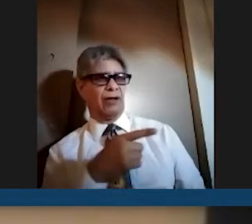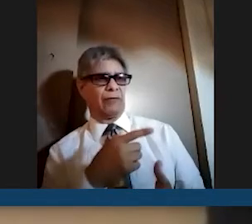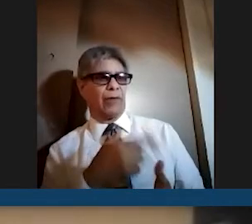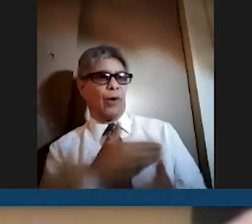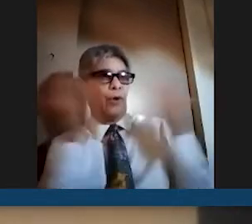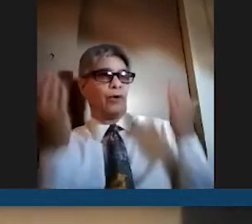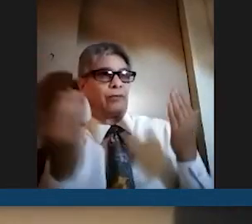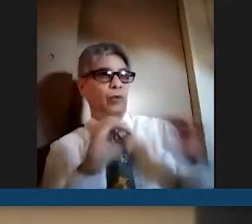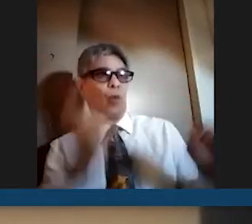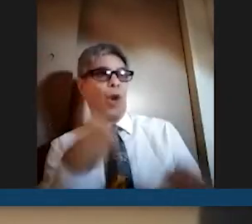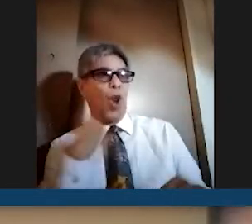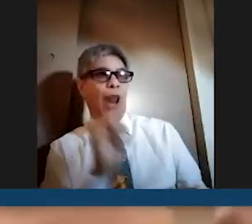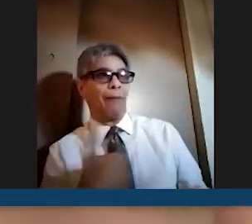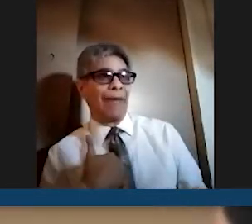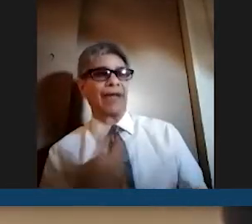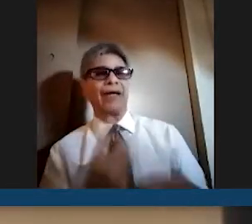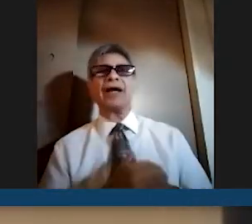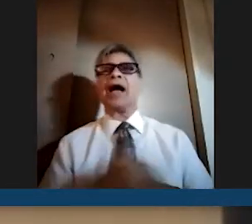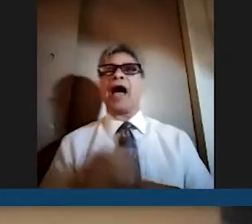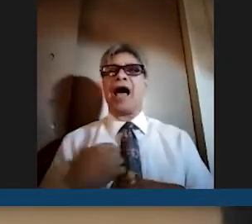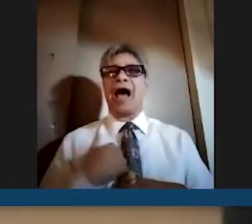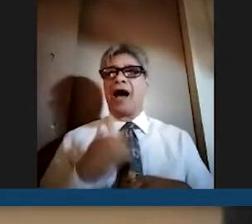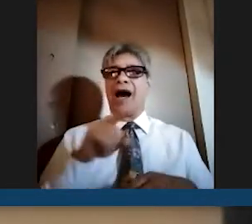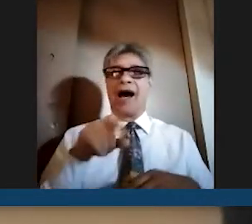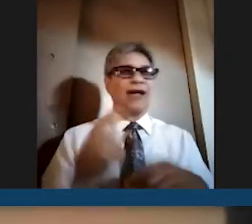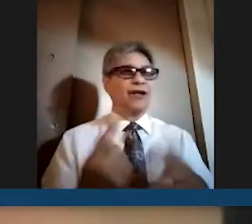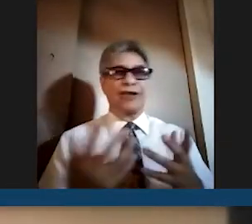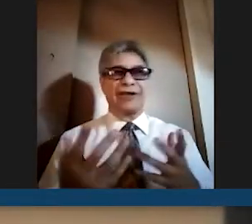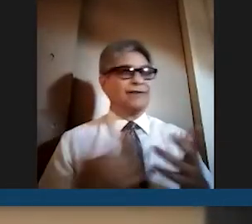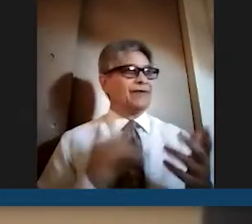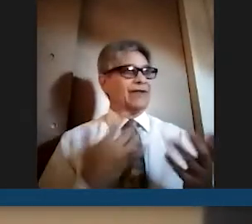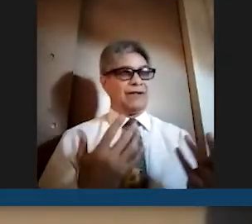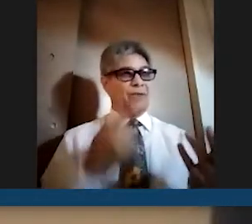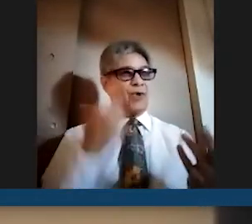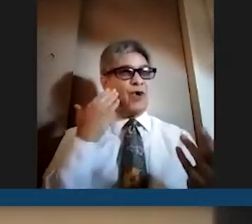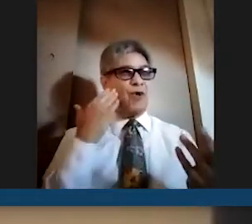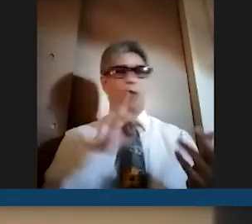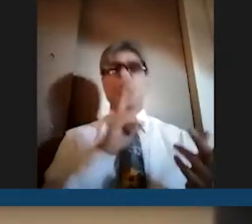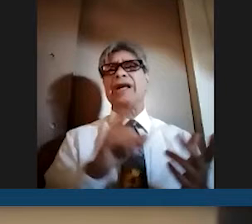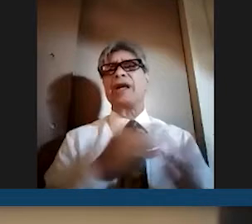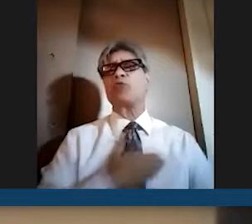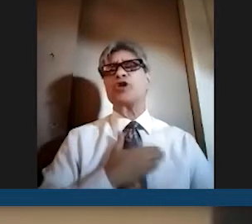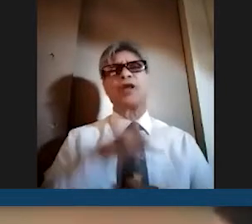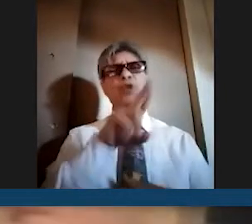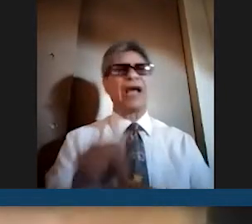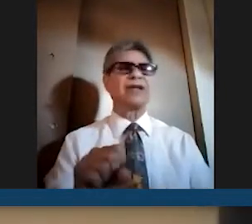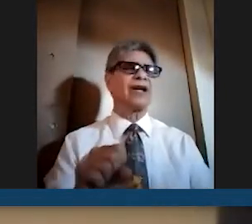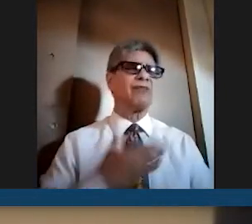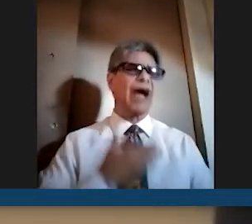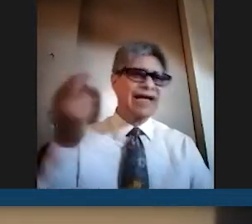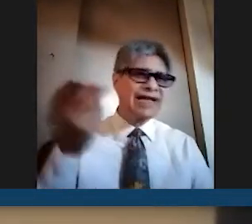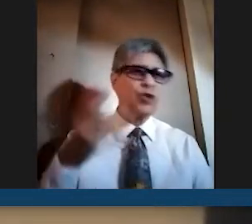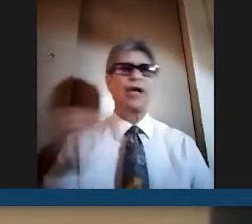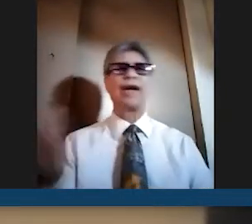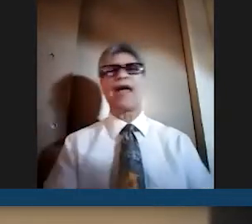like me. And I just got to see the United States, and also appreciate the United States and the history and everything that we've gone